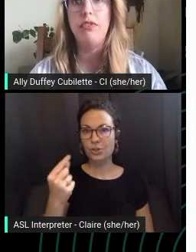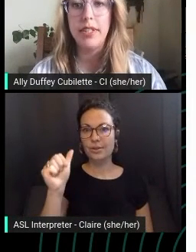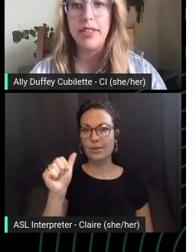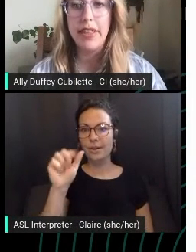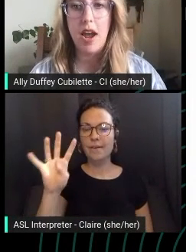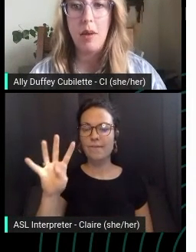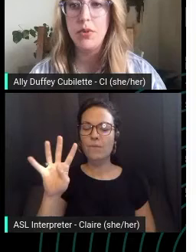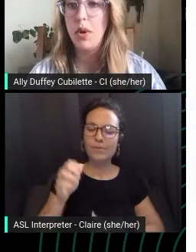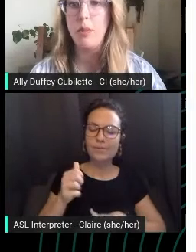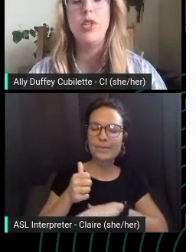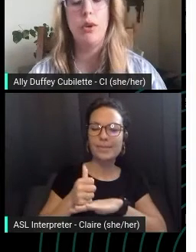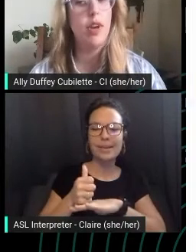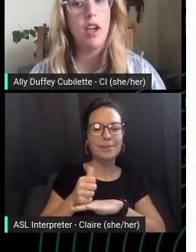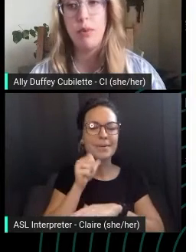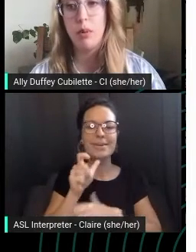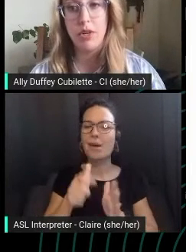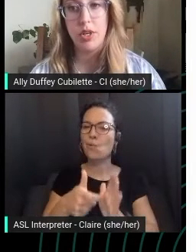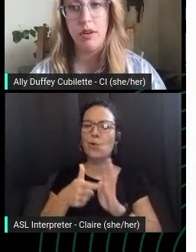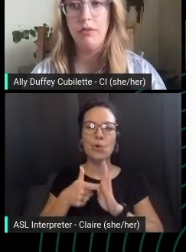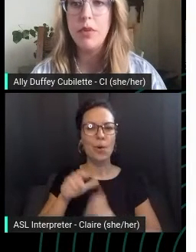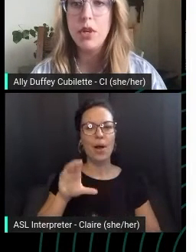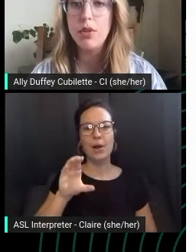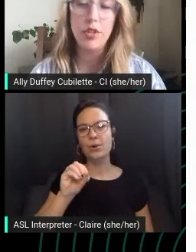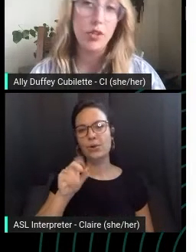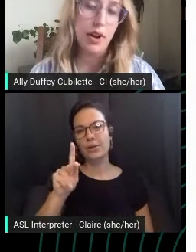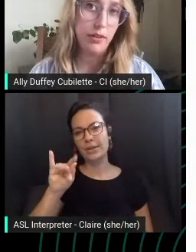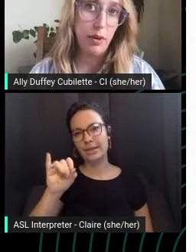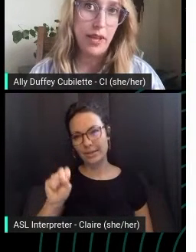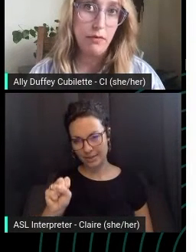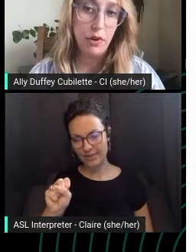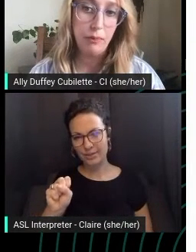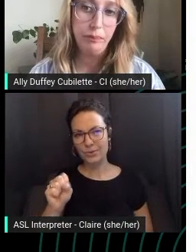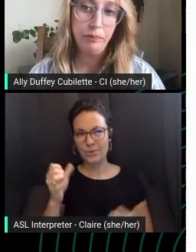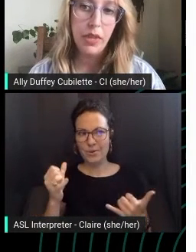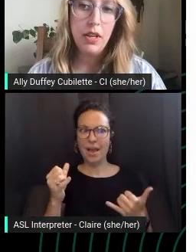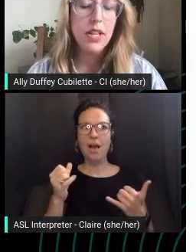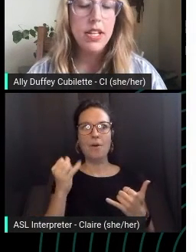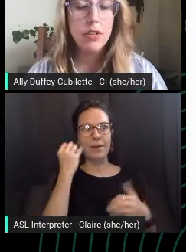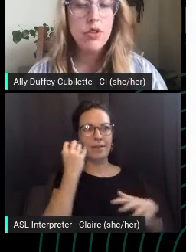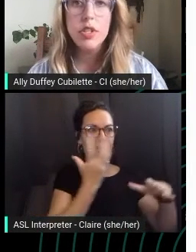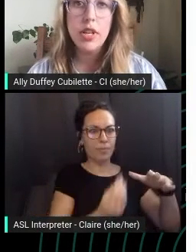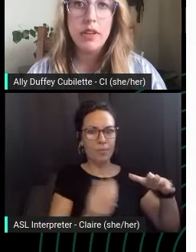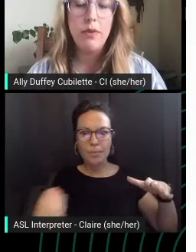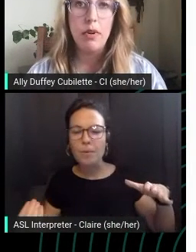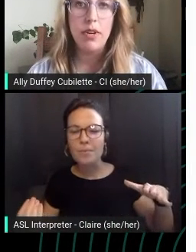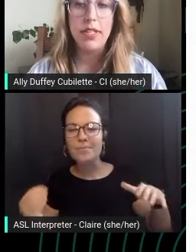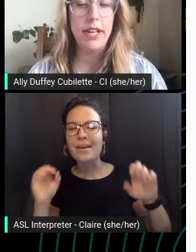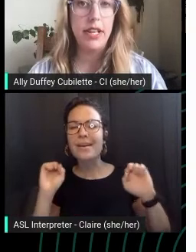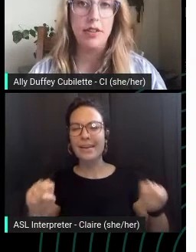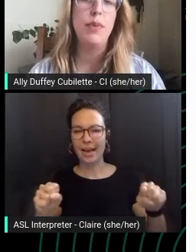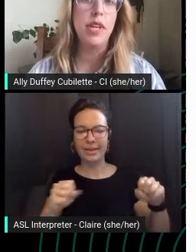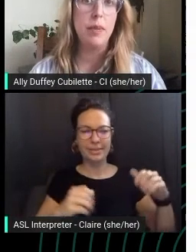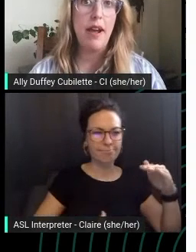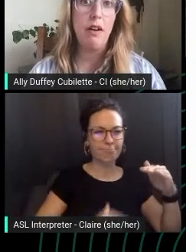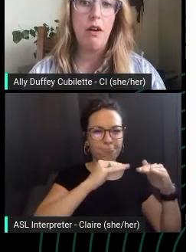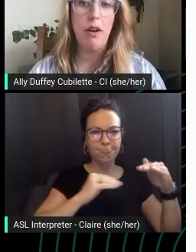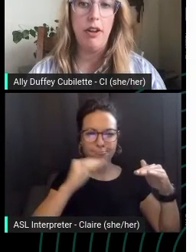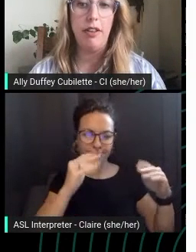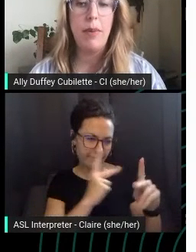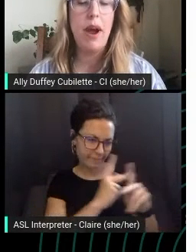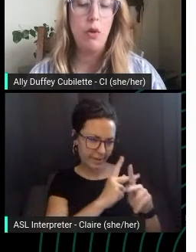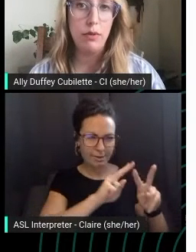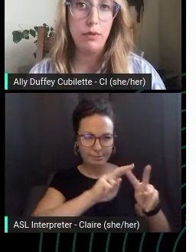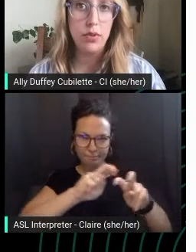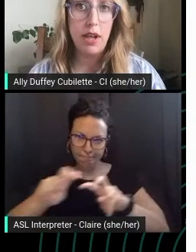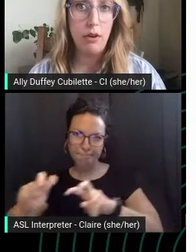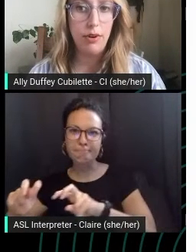that will fill in the gaps where we don't have permission from the user to track their behavior. Essentially, GA4 is letting us piggyback on